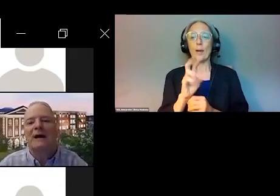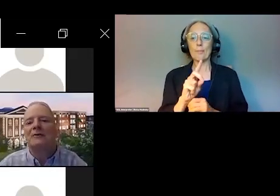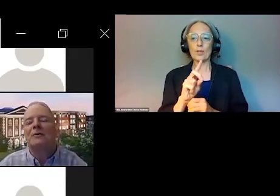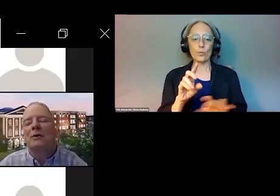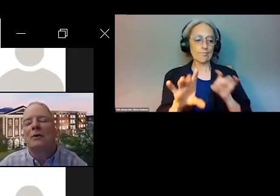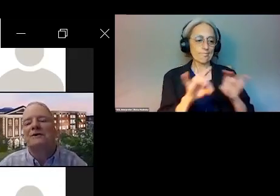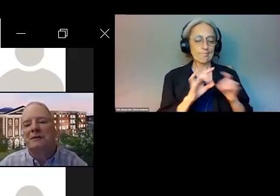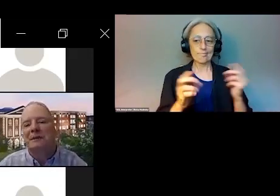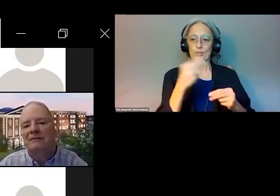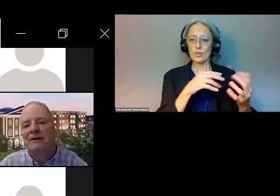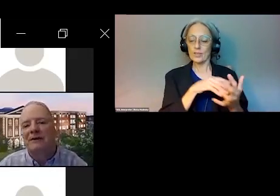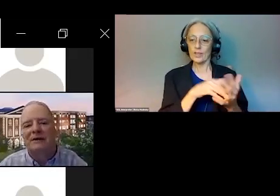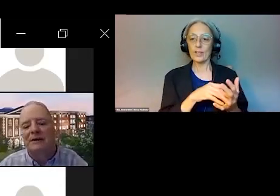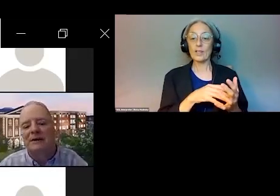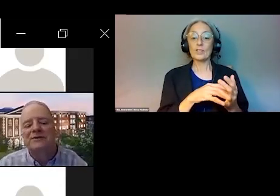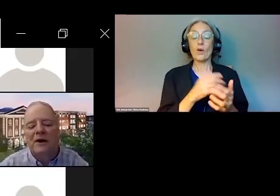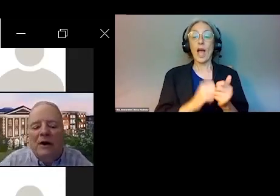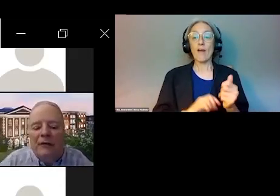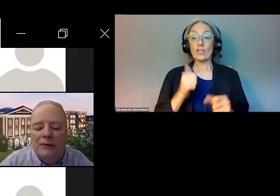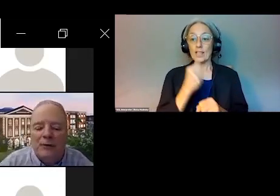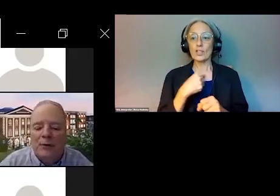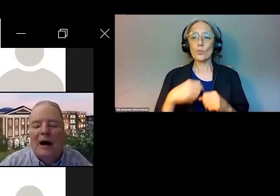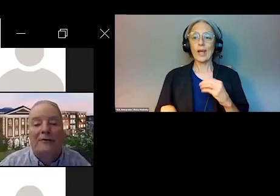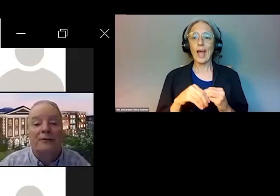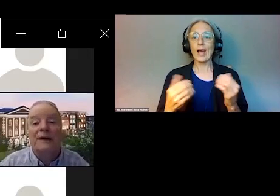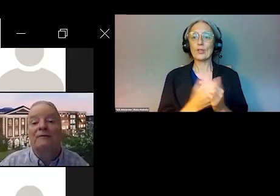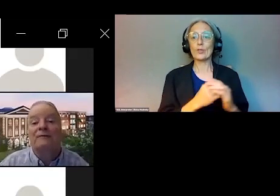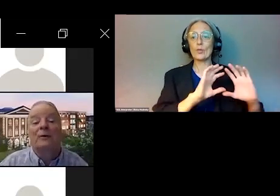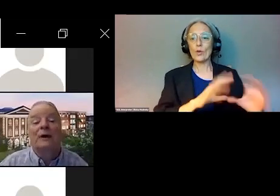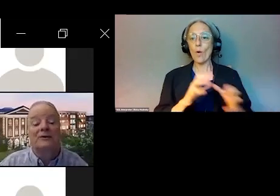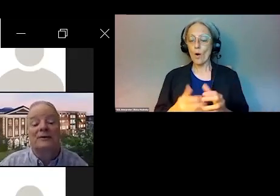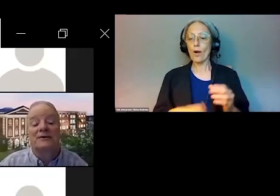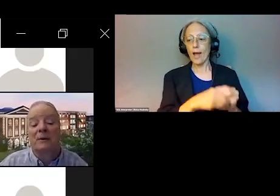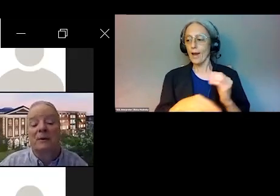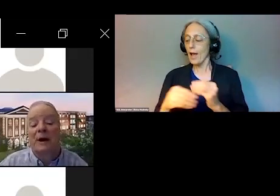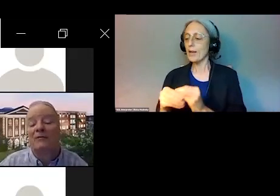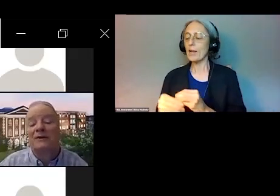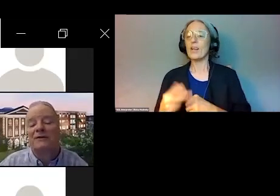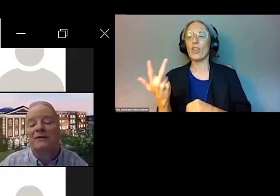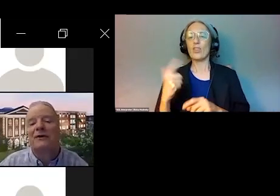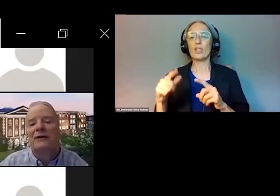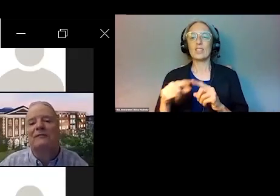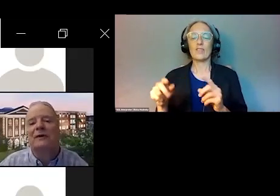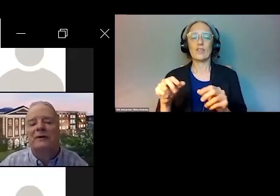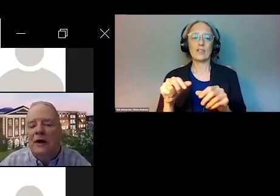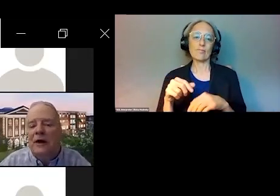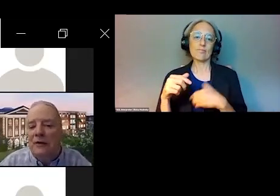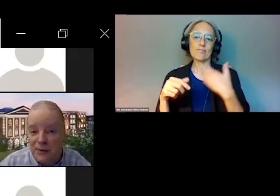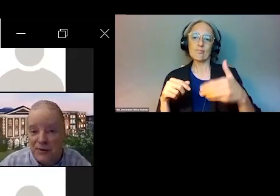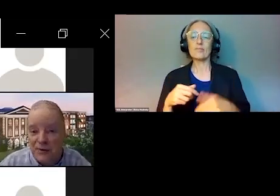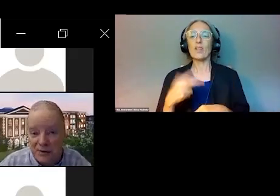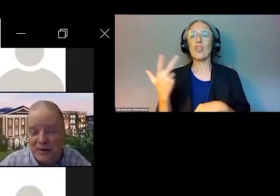we've added new cohorts of people every 10 years through 3 different occasions, anyway, over 10-year